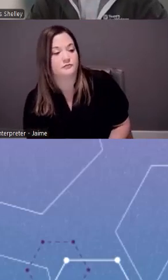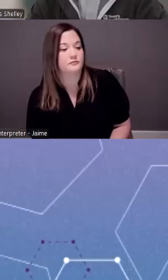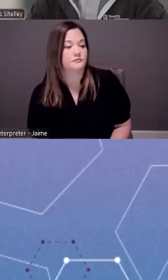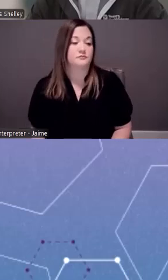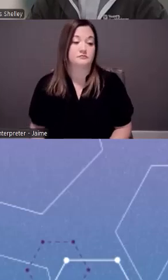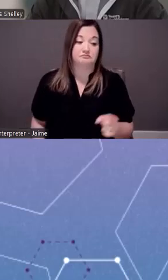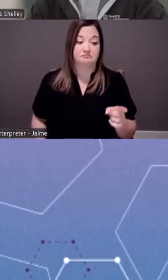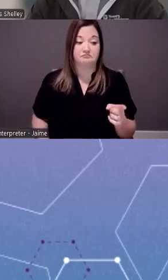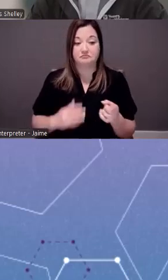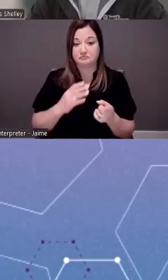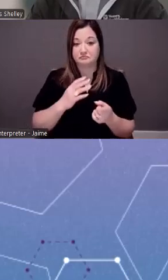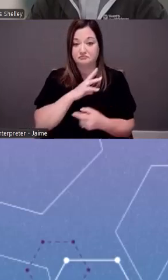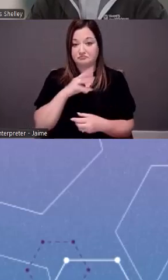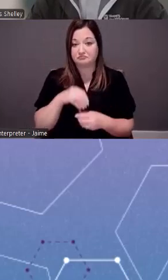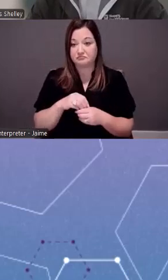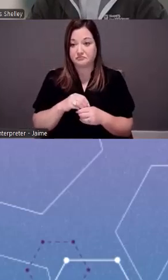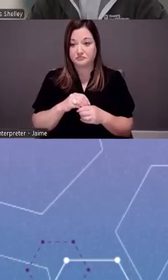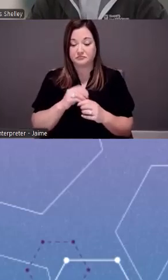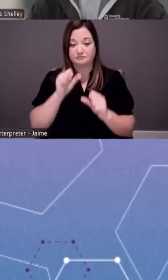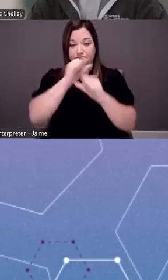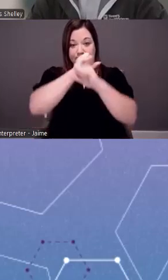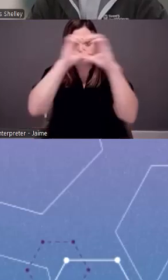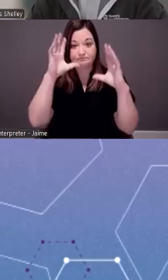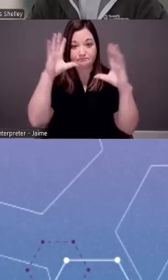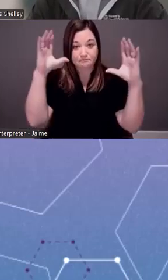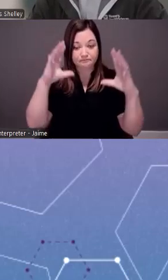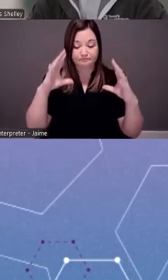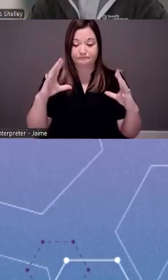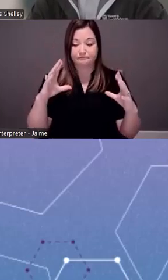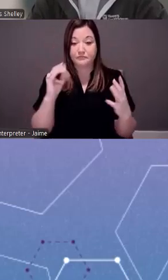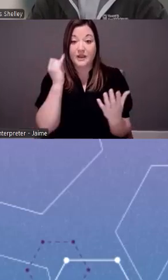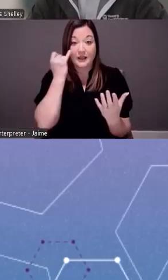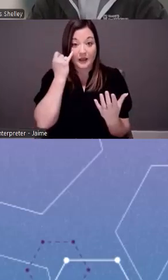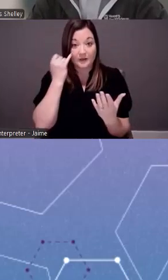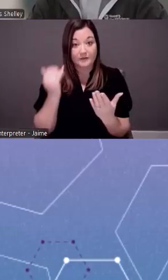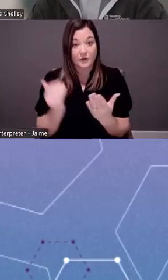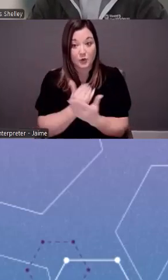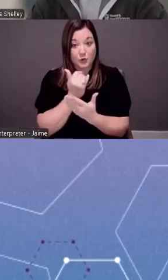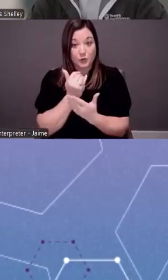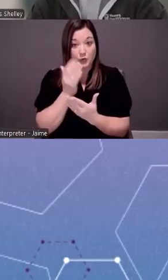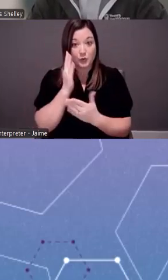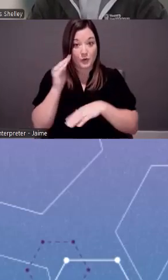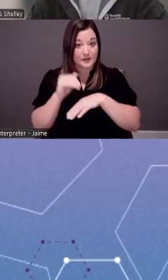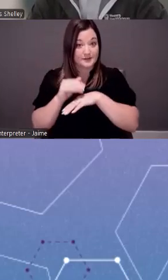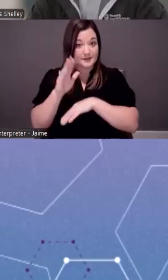a snapshot of whether or not a new issue will be sent on its scheduled